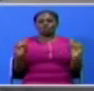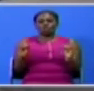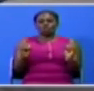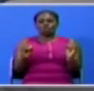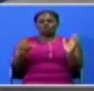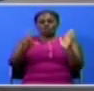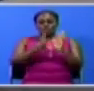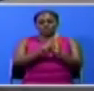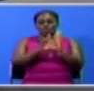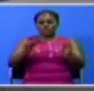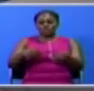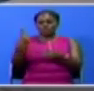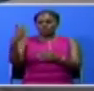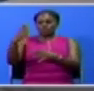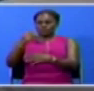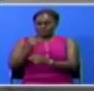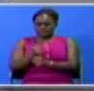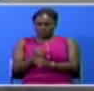to Jamii Telecom.